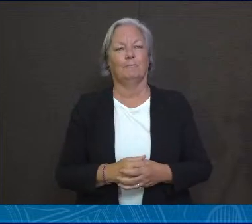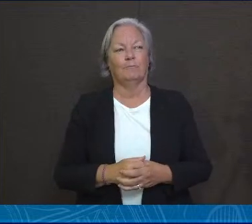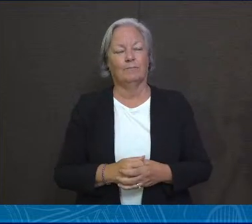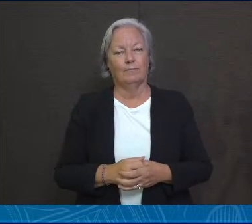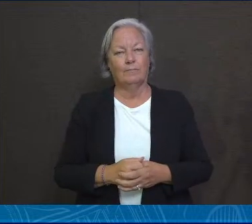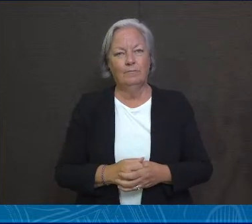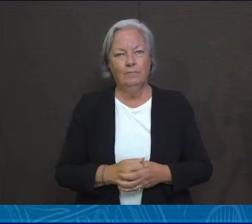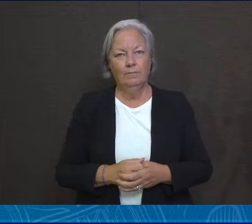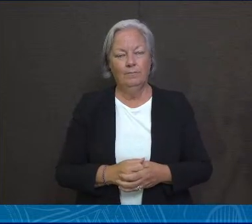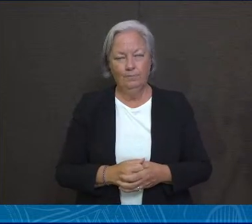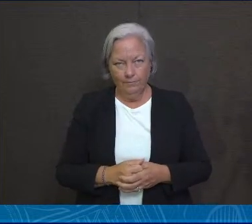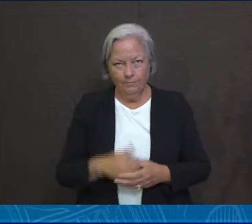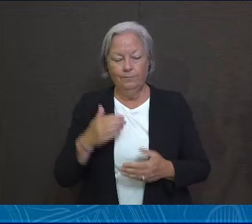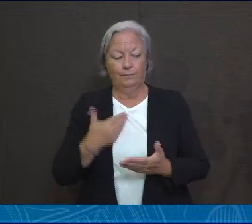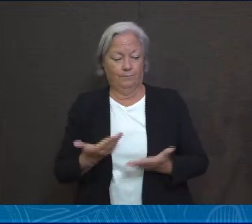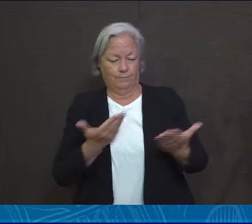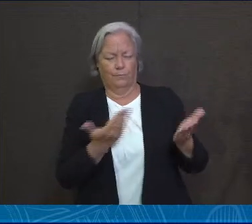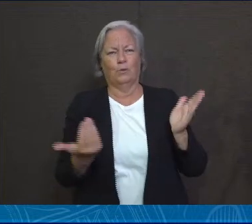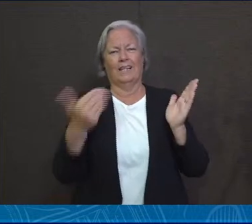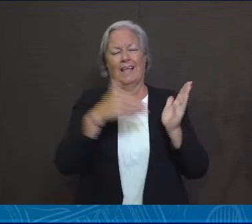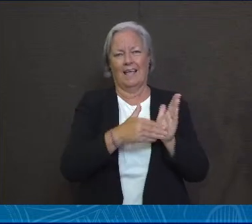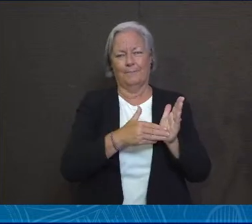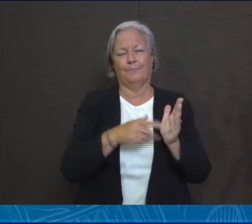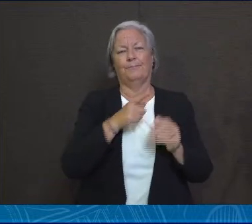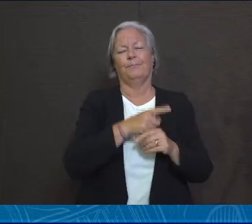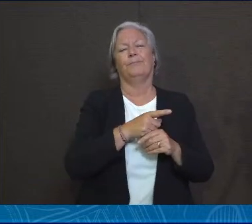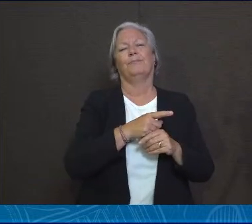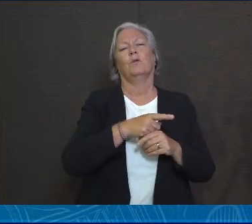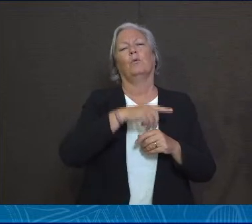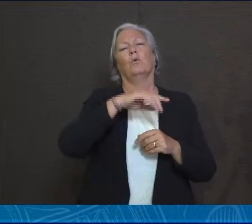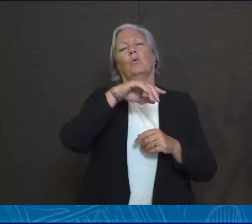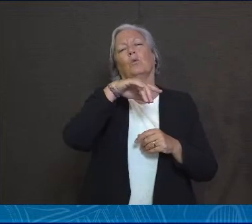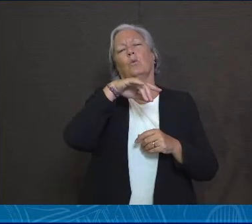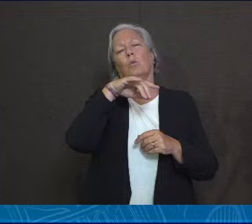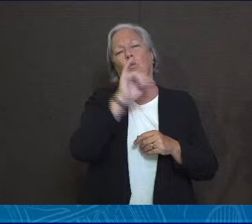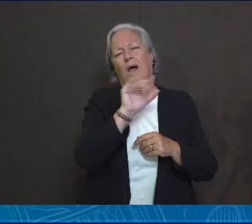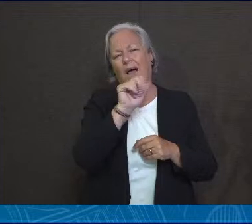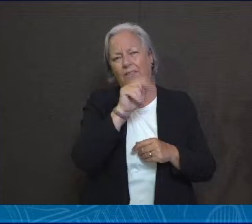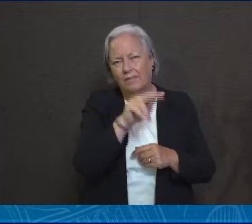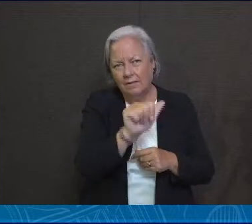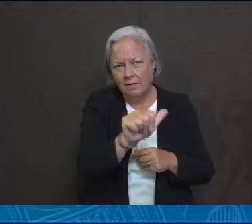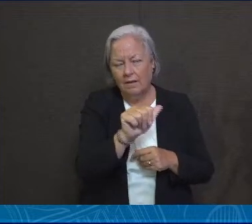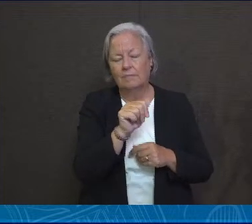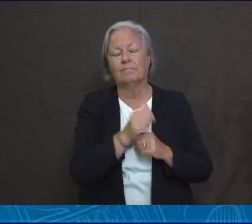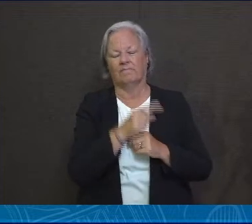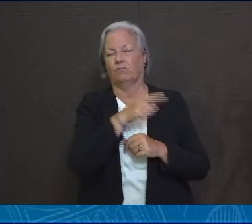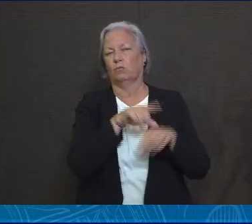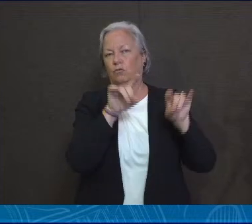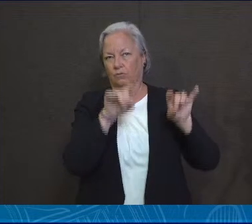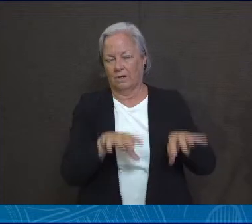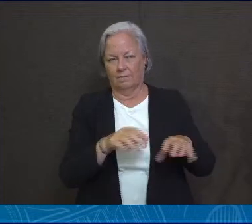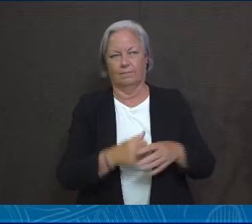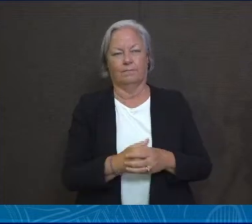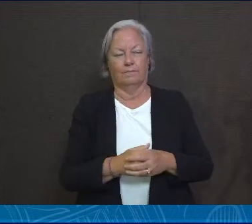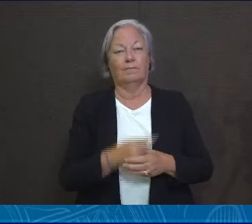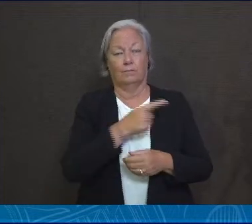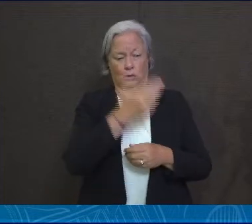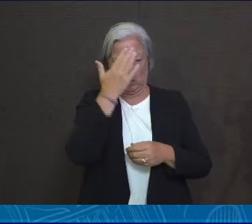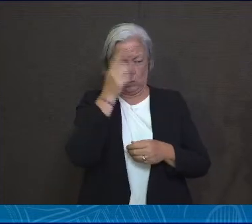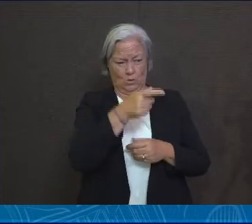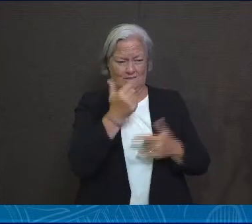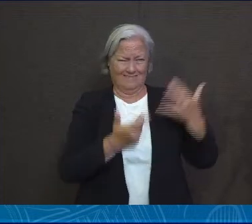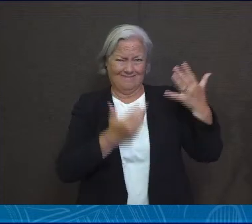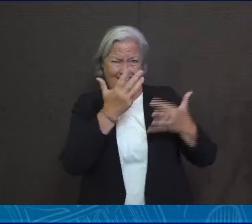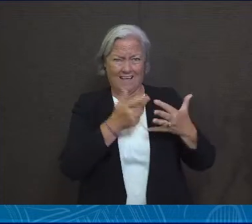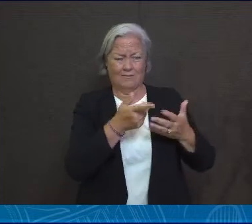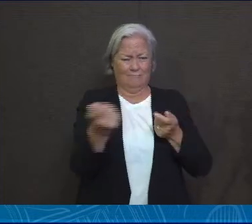Vidushi. Ms. Yana, how do you see the role of data-driven decision-making in coordinating national